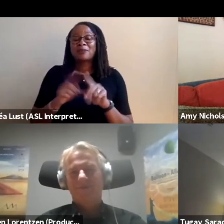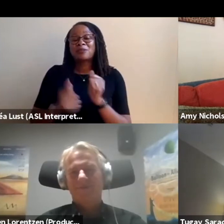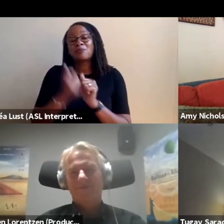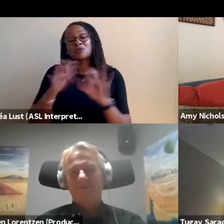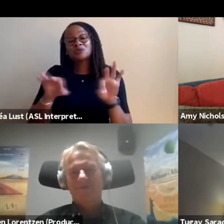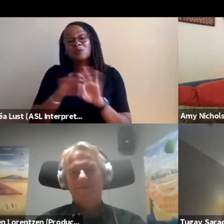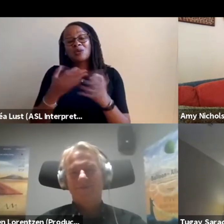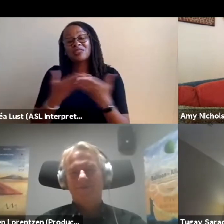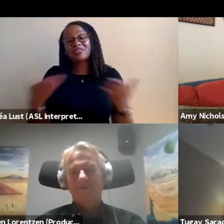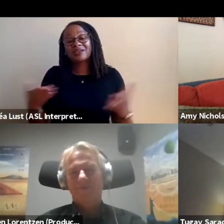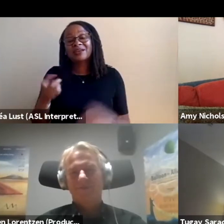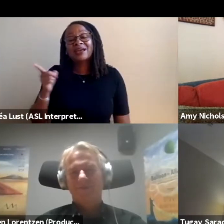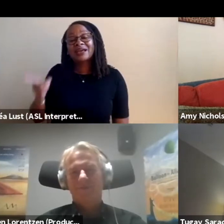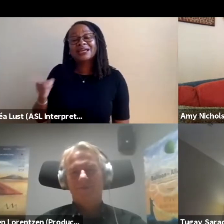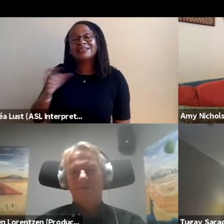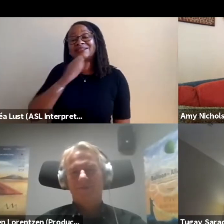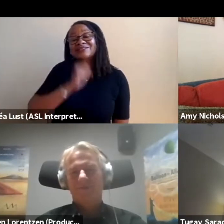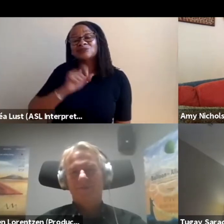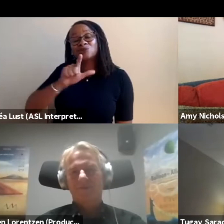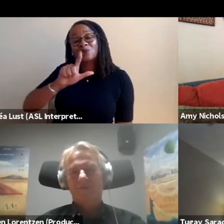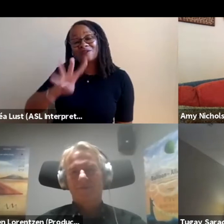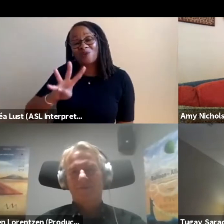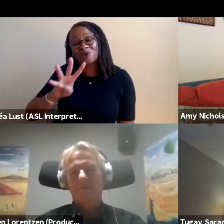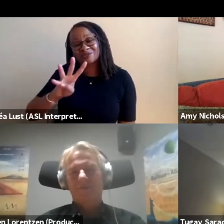that he's just 24, so